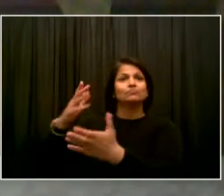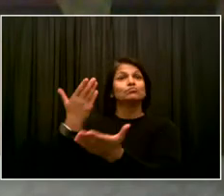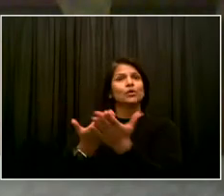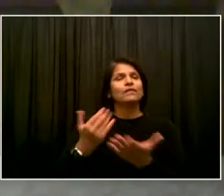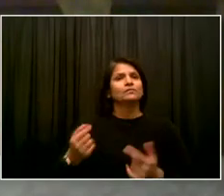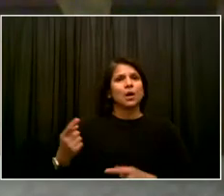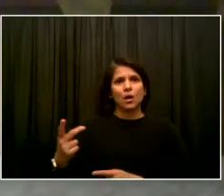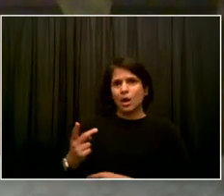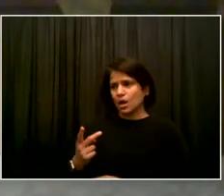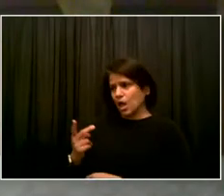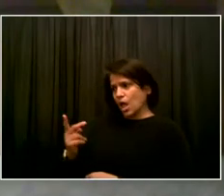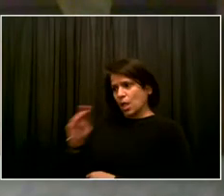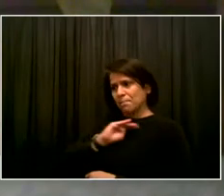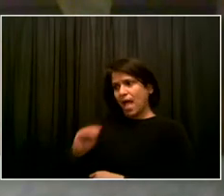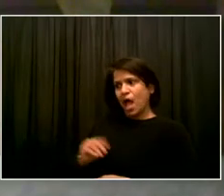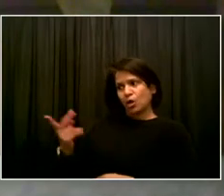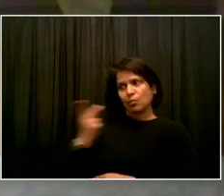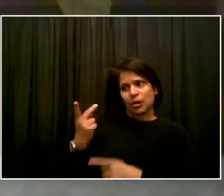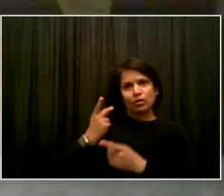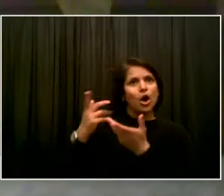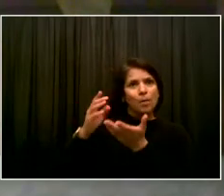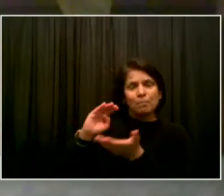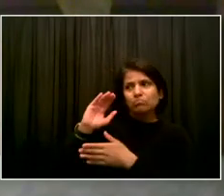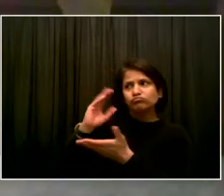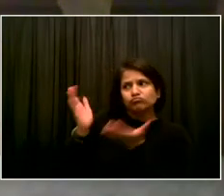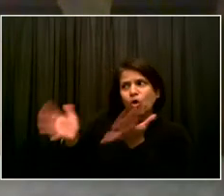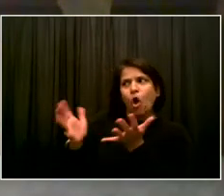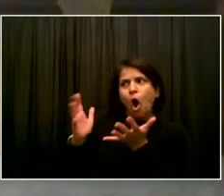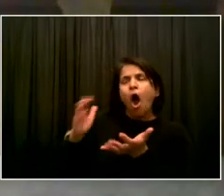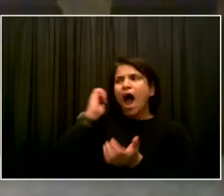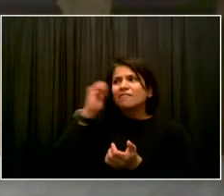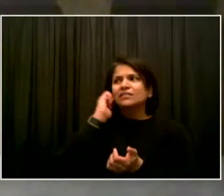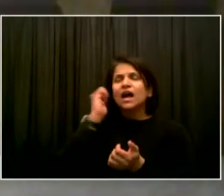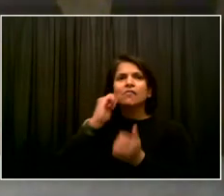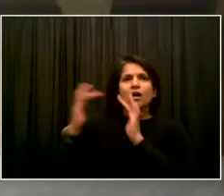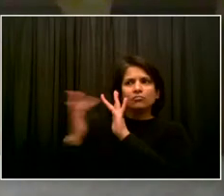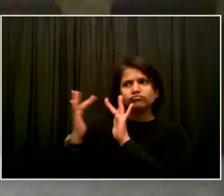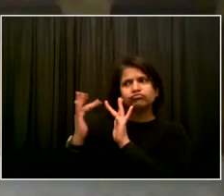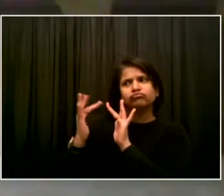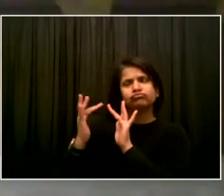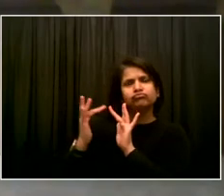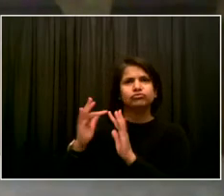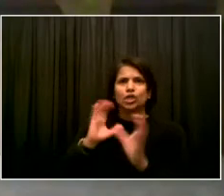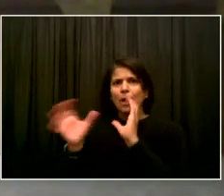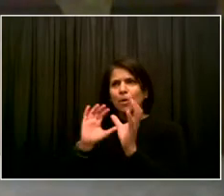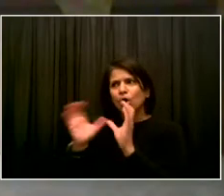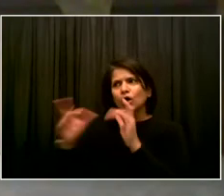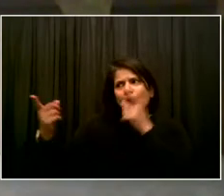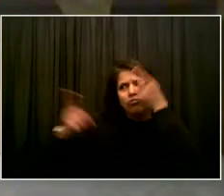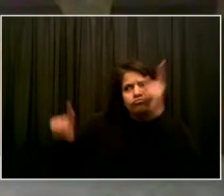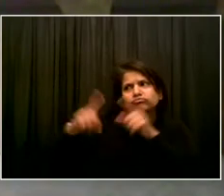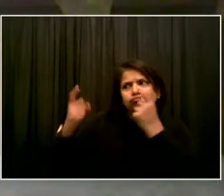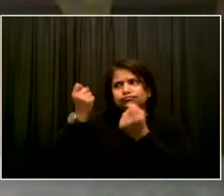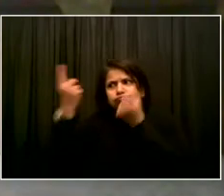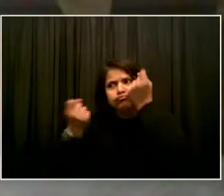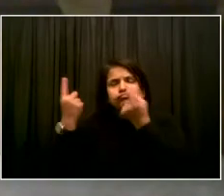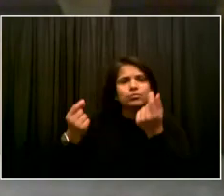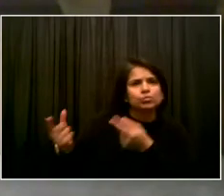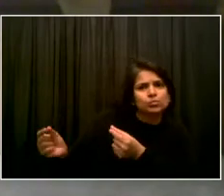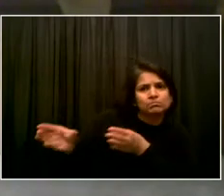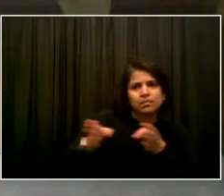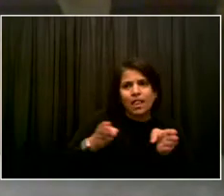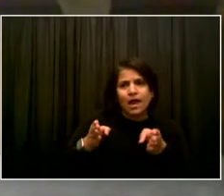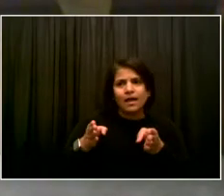were on page because COVID is a formidable opponent. And it is organized on how it has